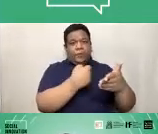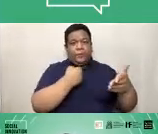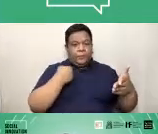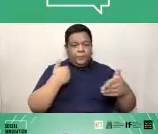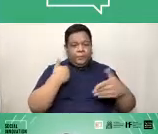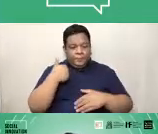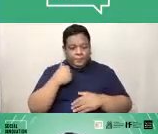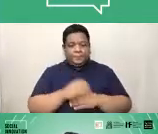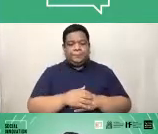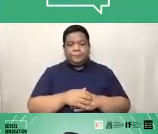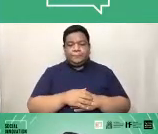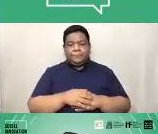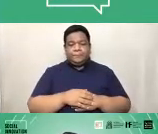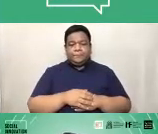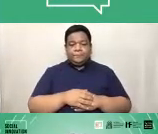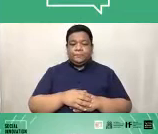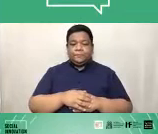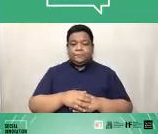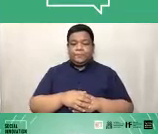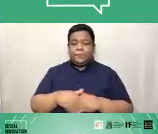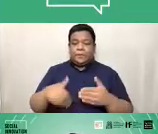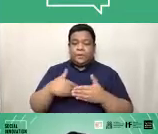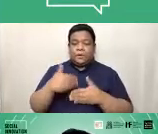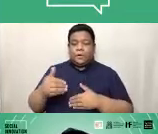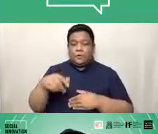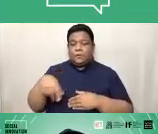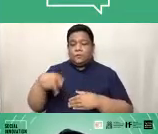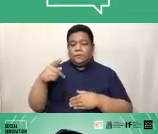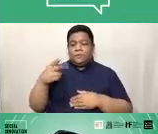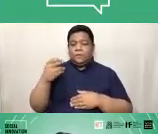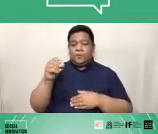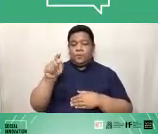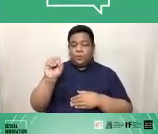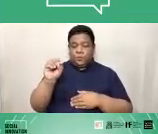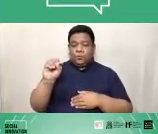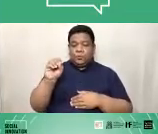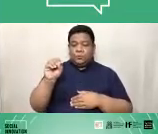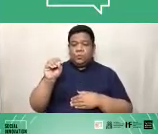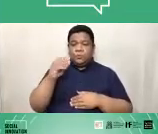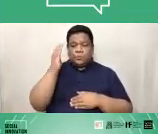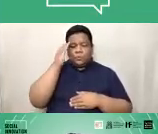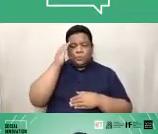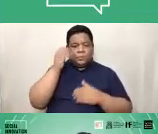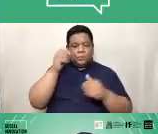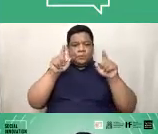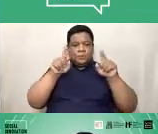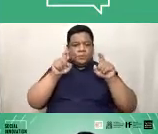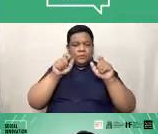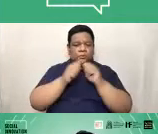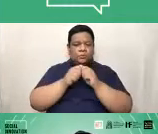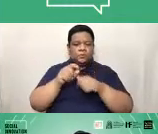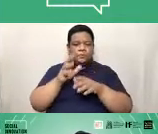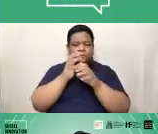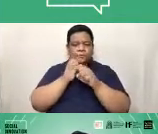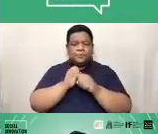reach the sensor. Other one is a simple photo sensor. So I think if we've ever experimented with, have you ever received those